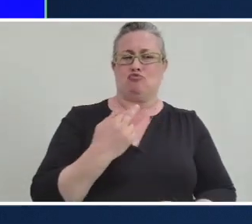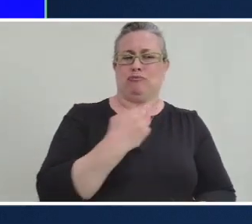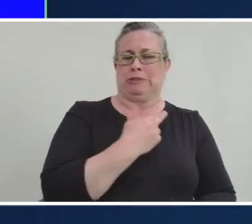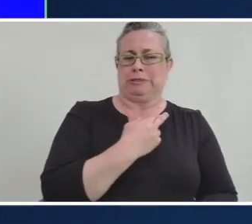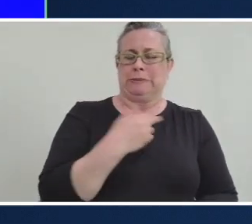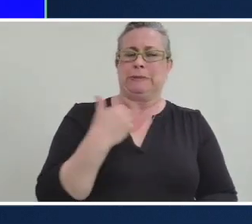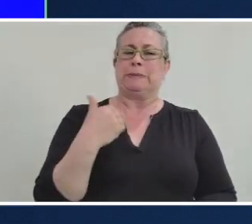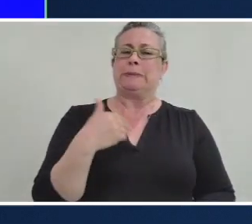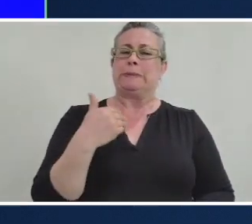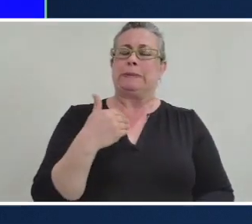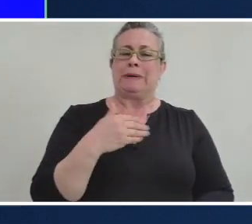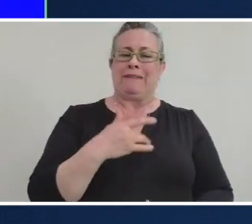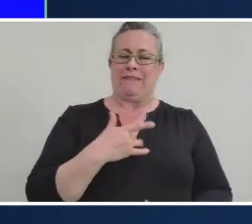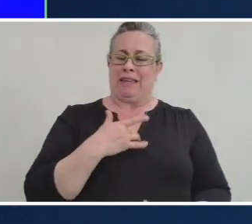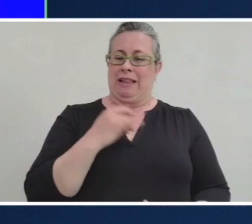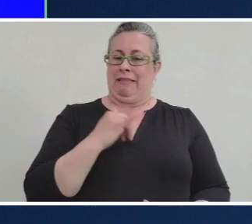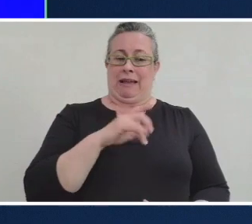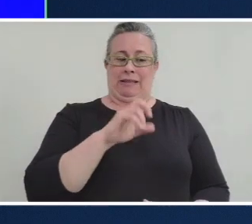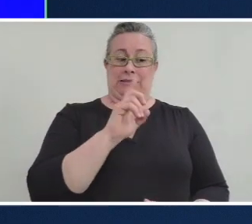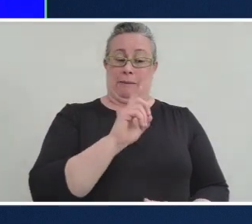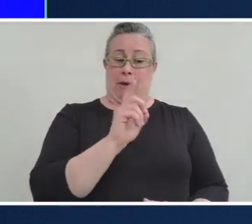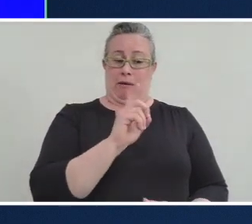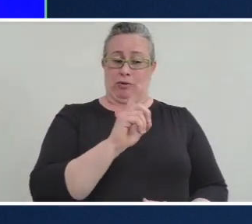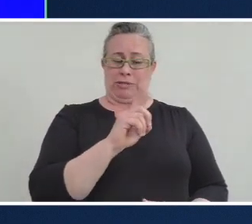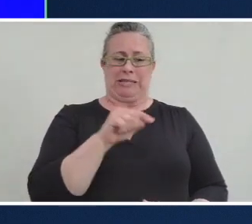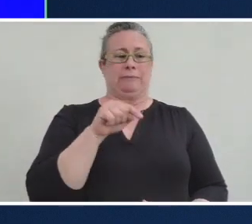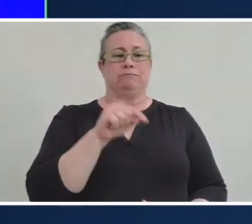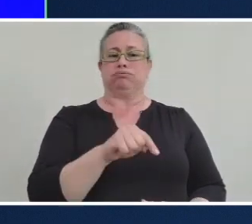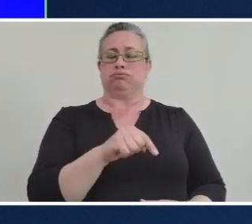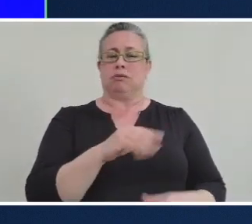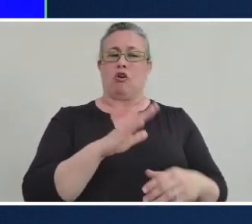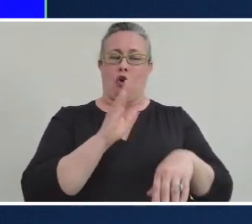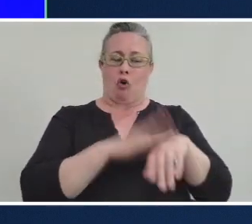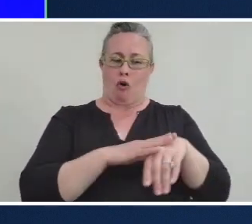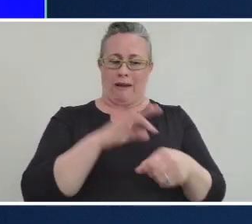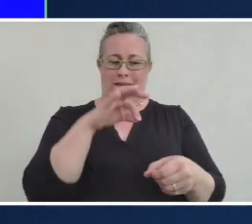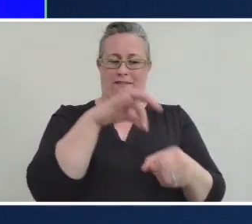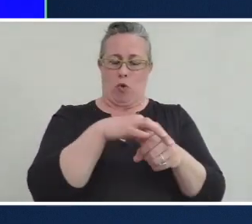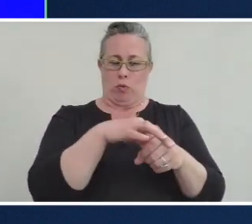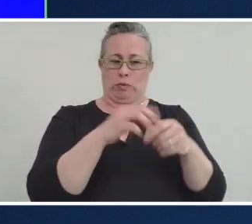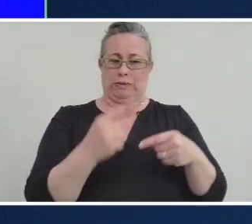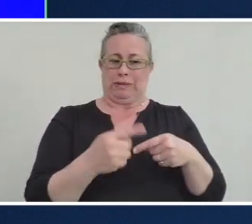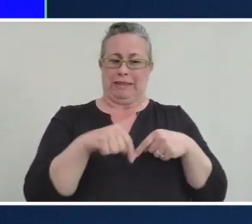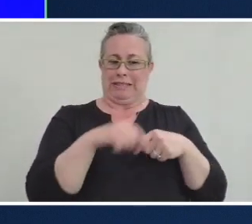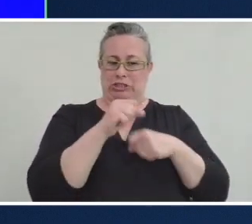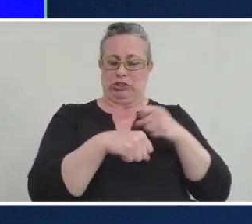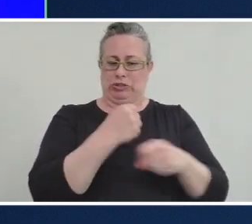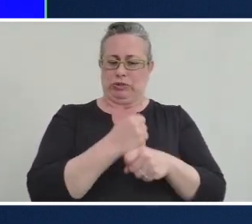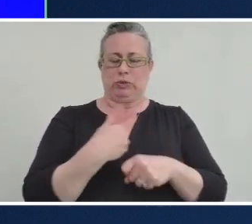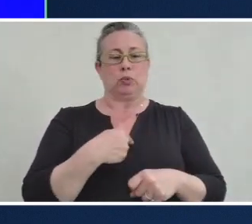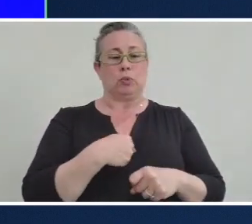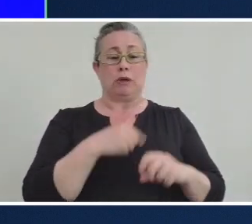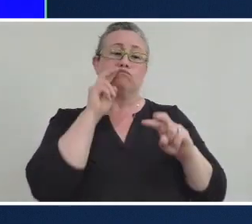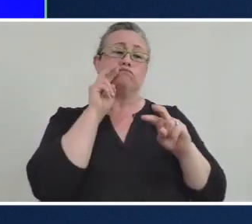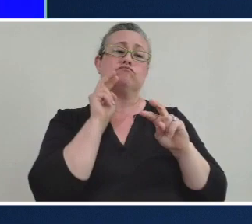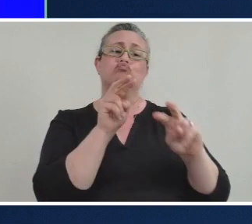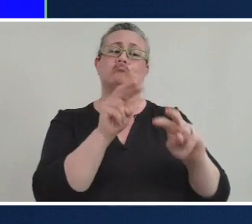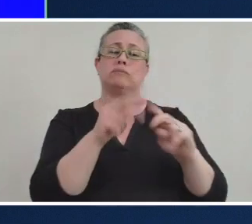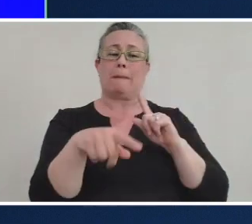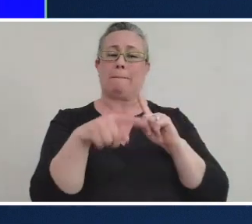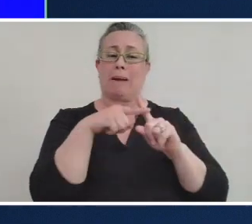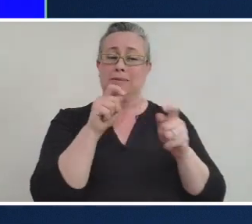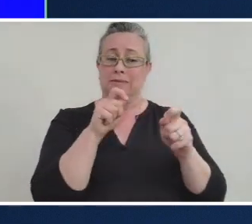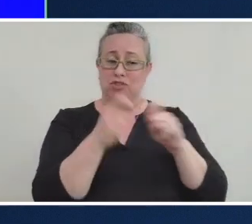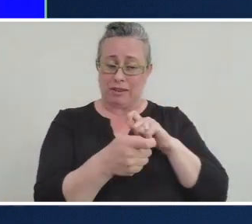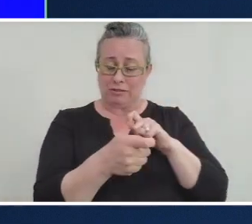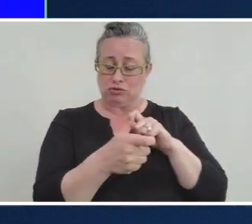democracy itself is on the ballot this year. So we're looking forward to positive change, but we're also here to work